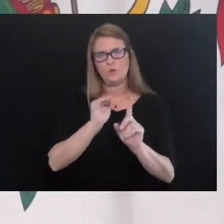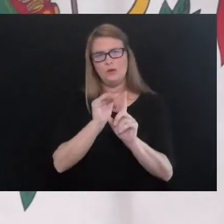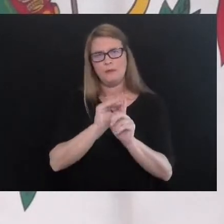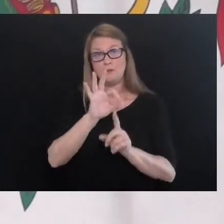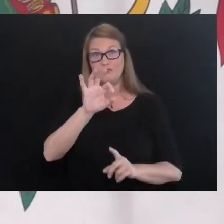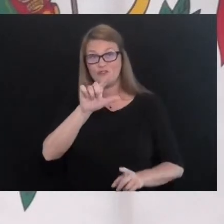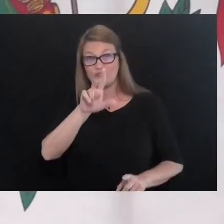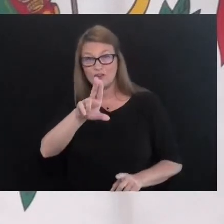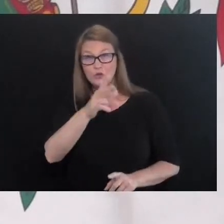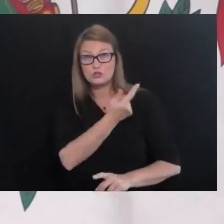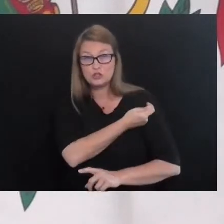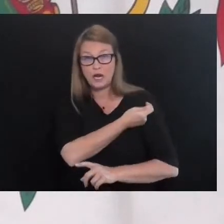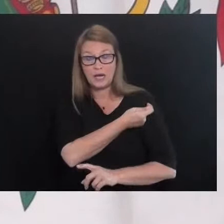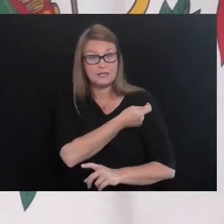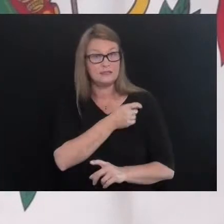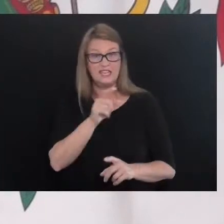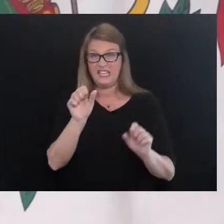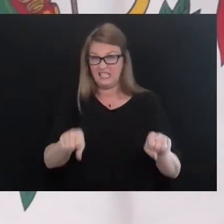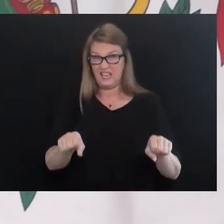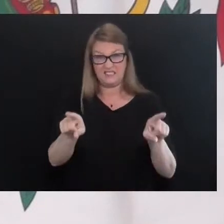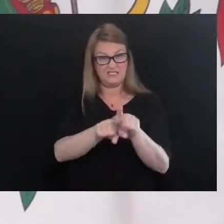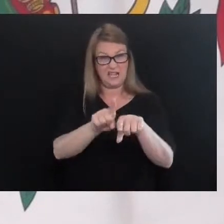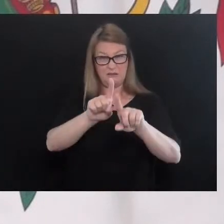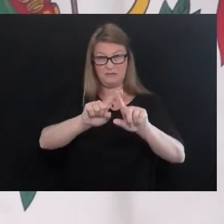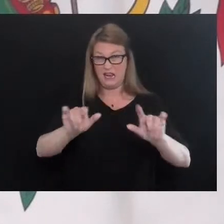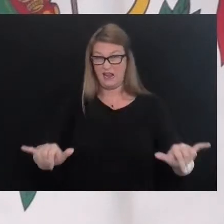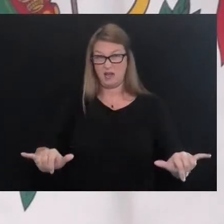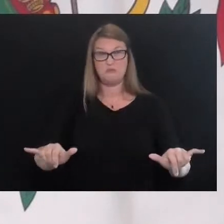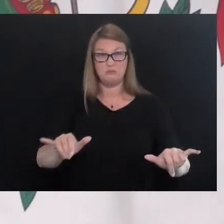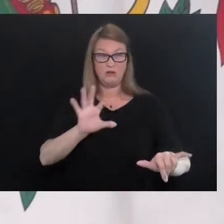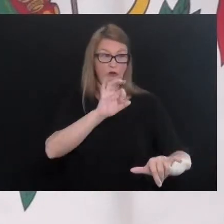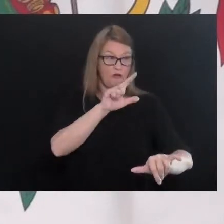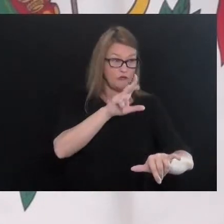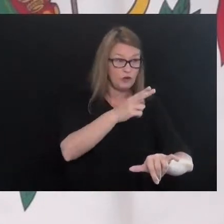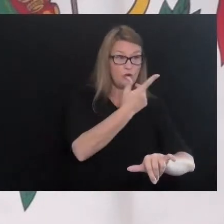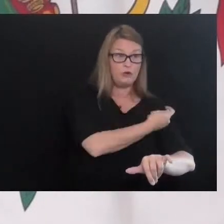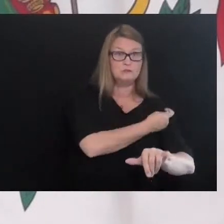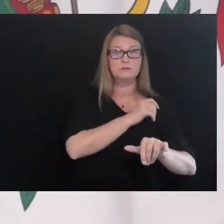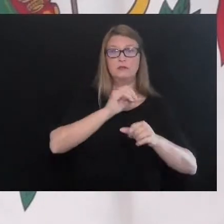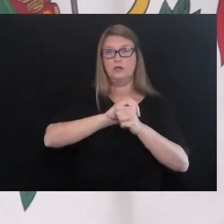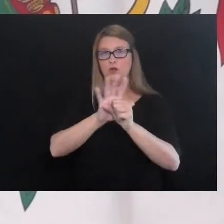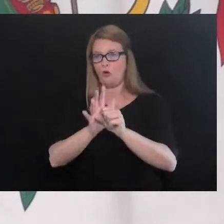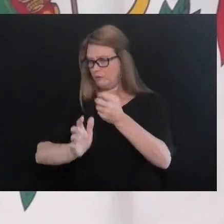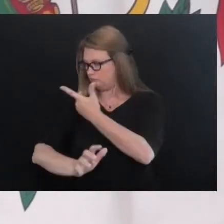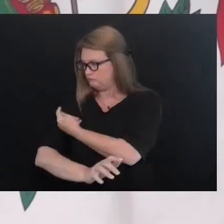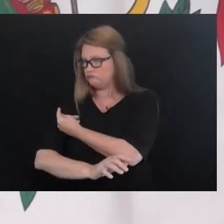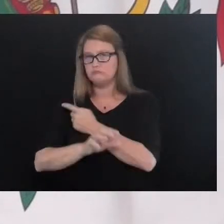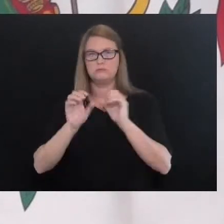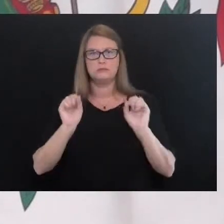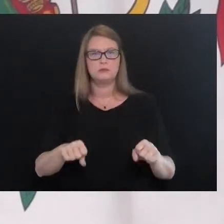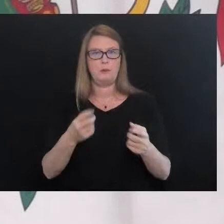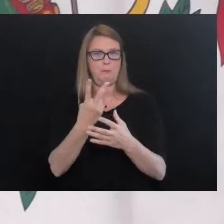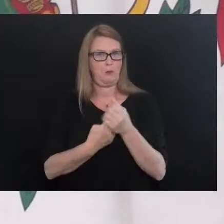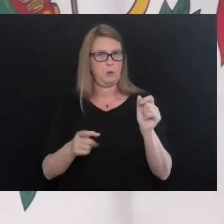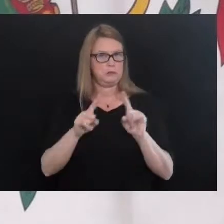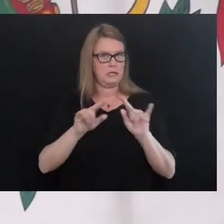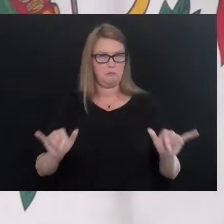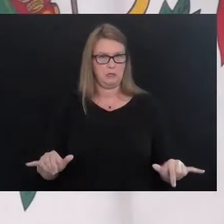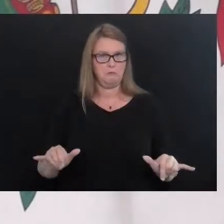flu shot. You can do it at the same time you take your COVID shots and or booster. From the standpoint